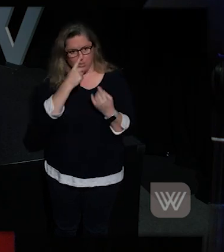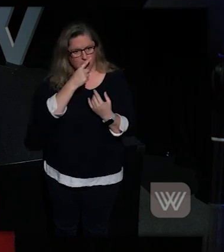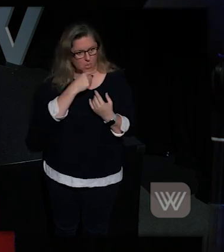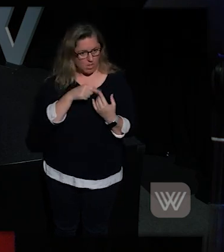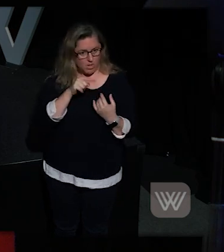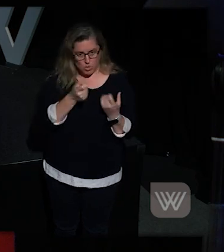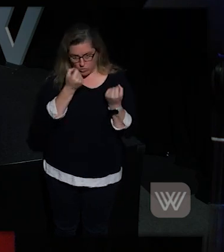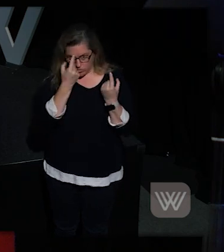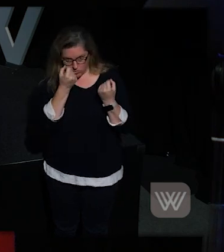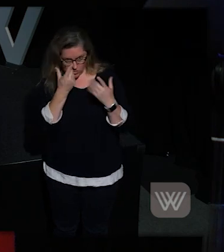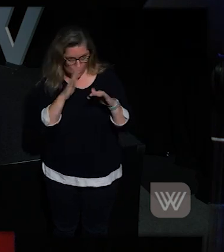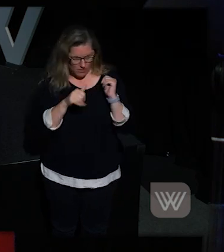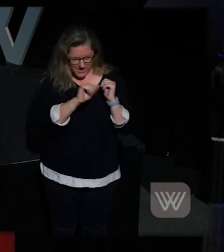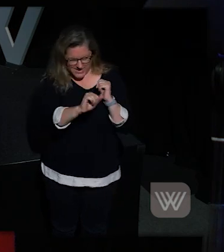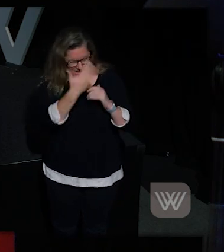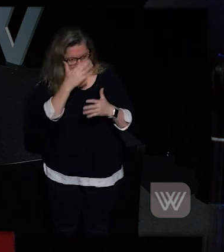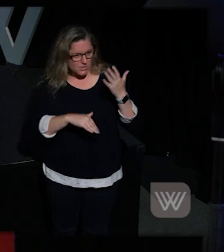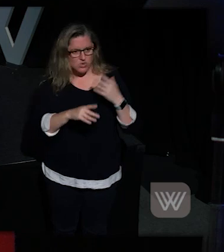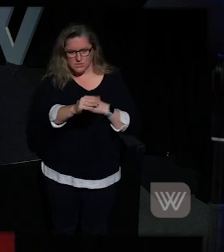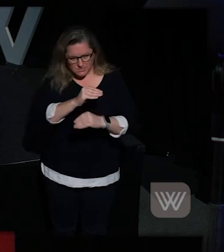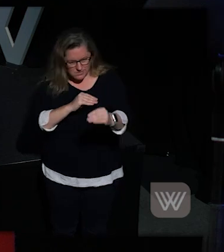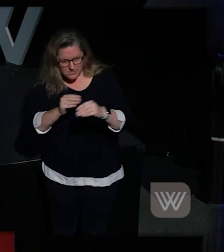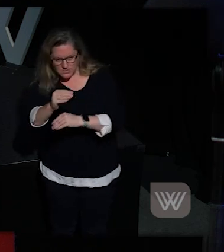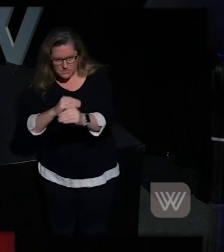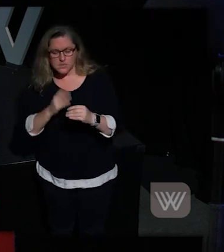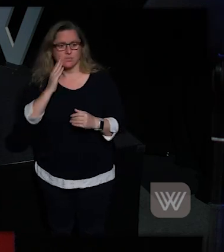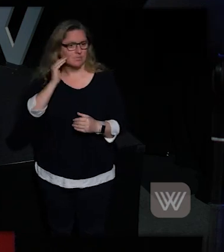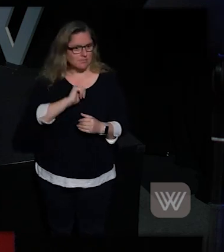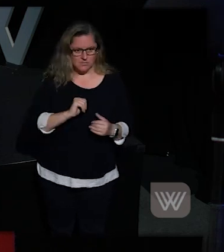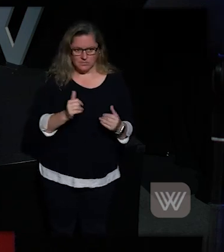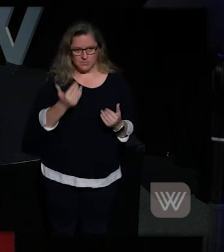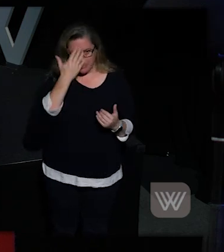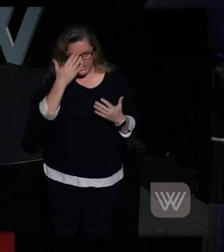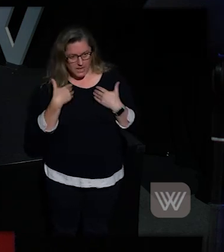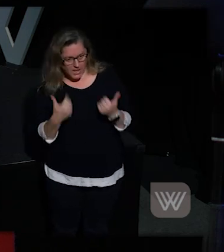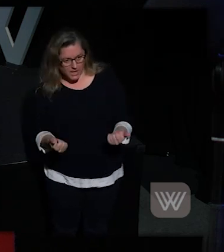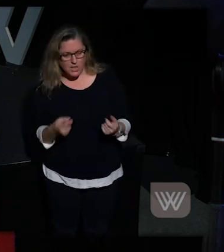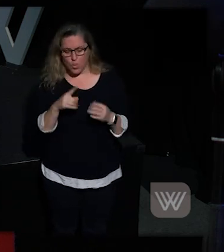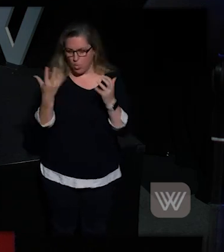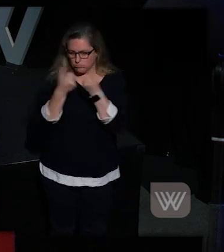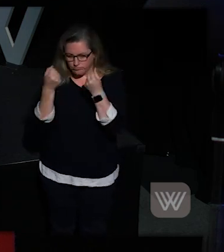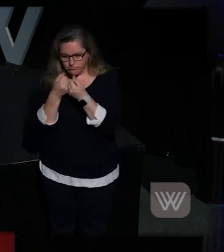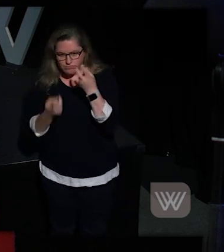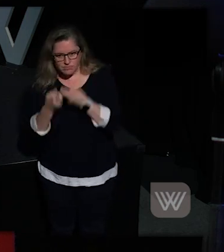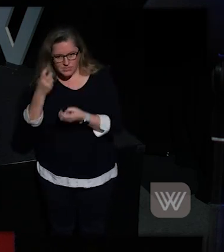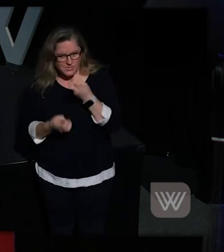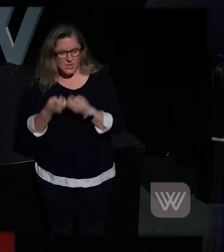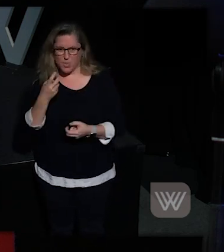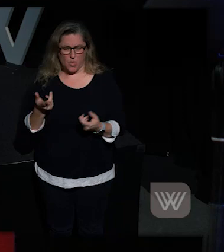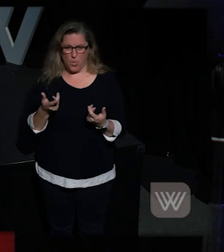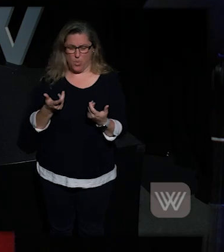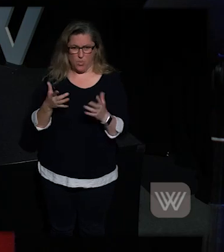was understanding their experience, whether it was mental health problems or substance abuse, or a lot of them had an incredibly complex and